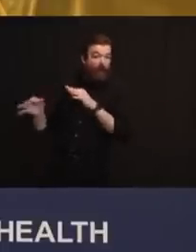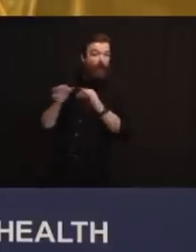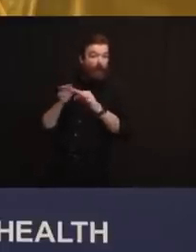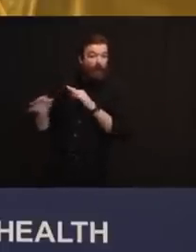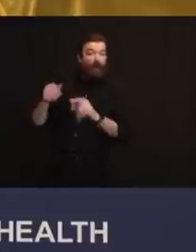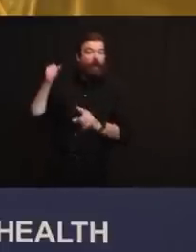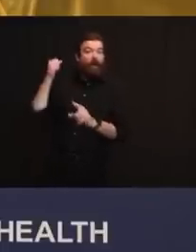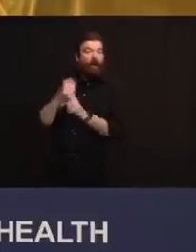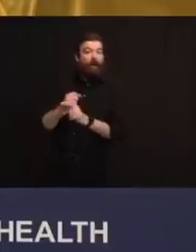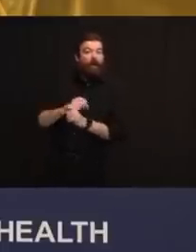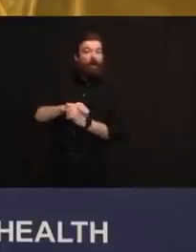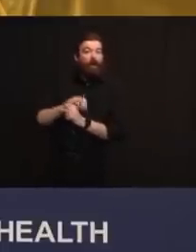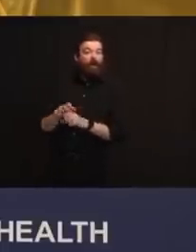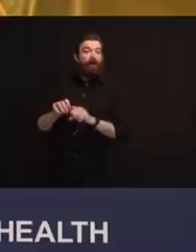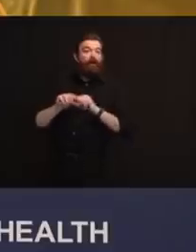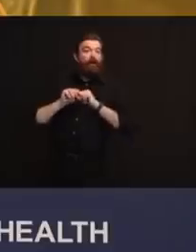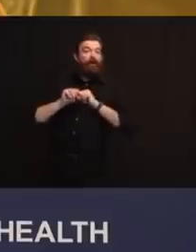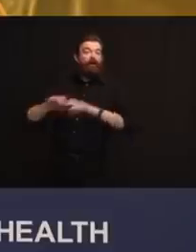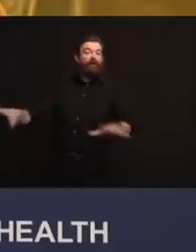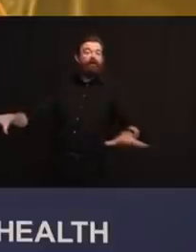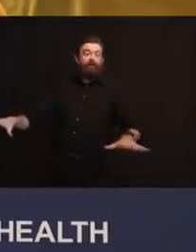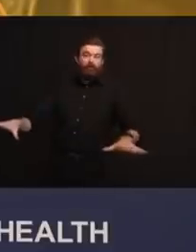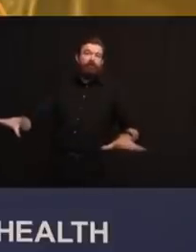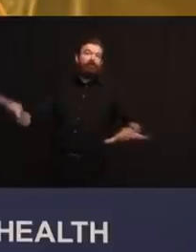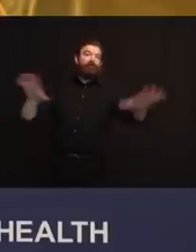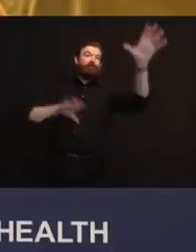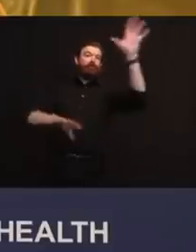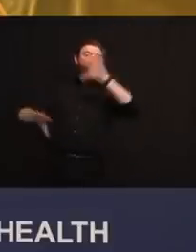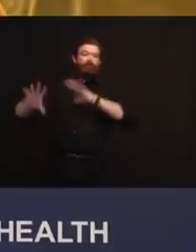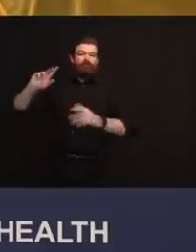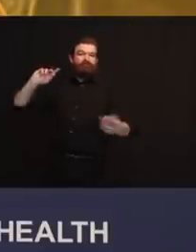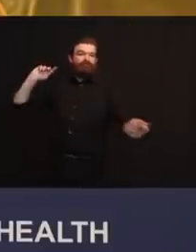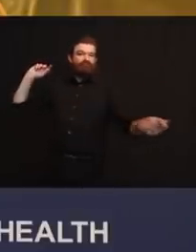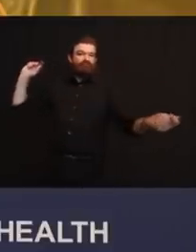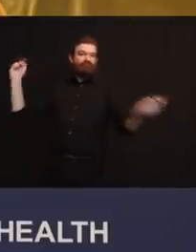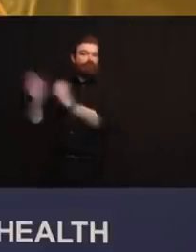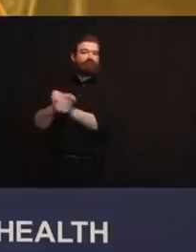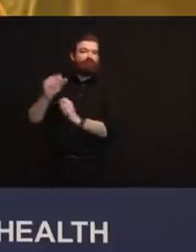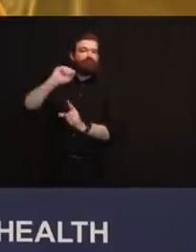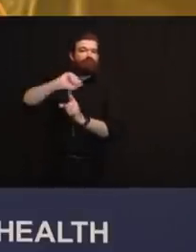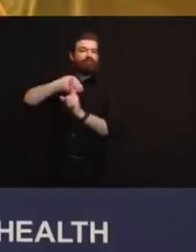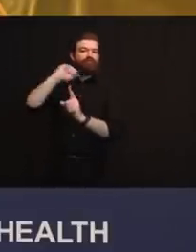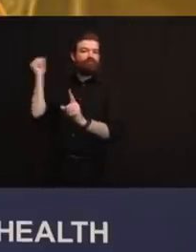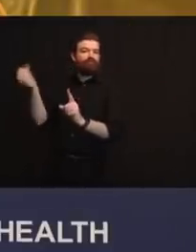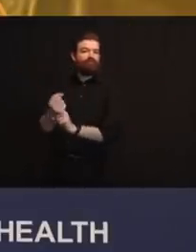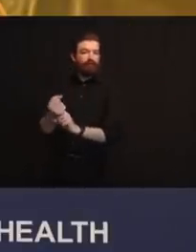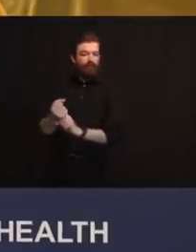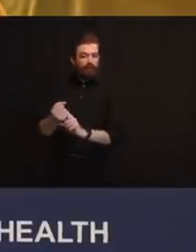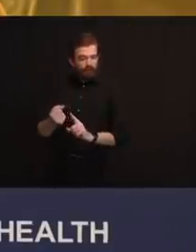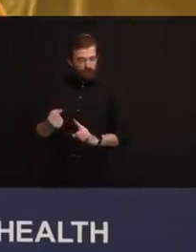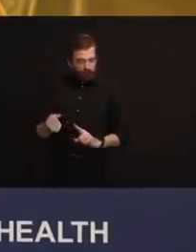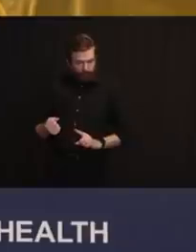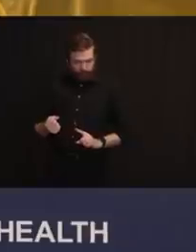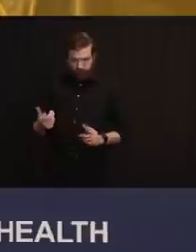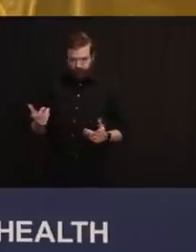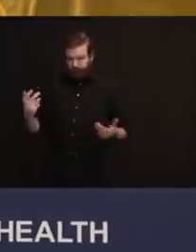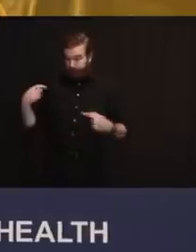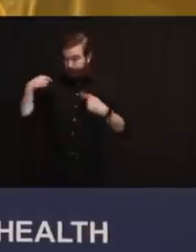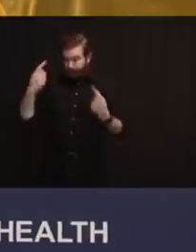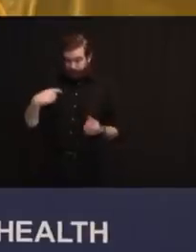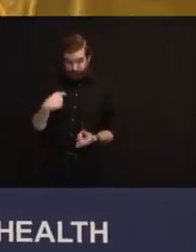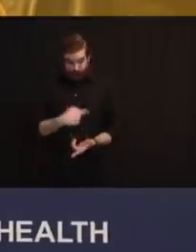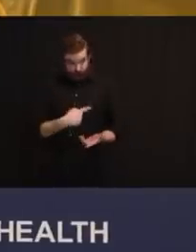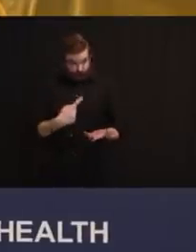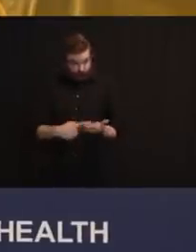it better be bigger. But it's everything we said it would be, and then some. It's capped. It has an